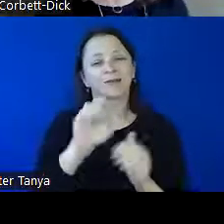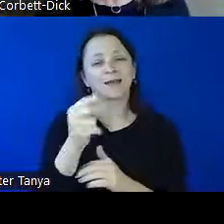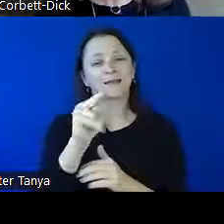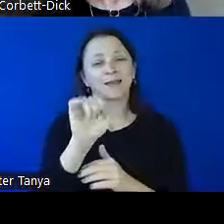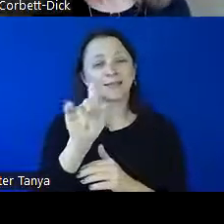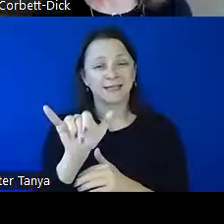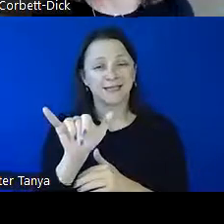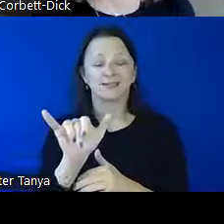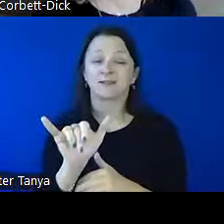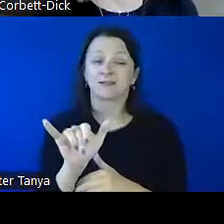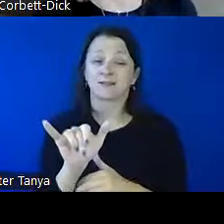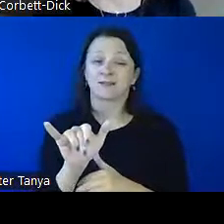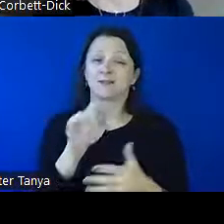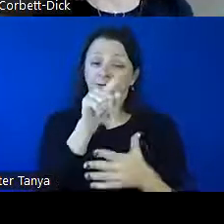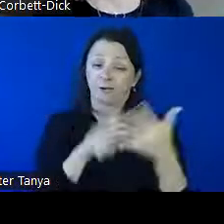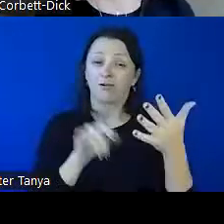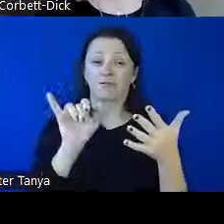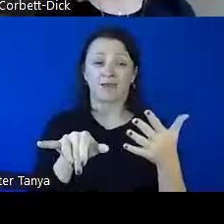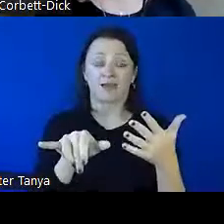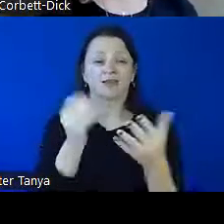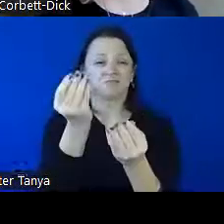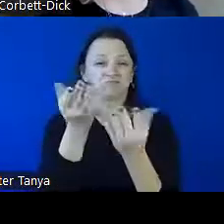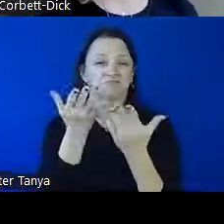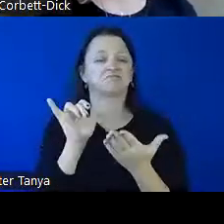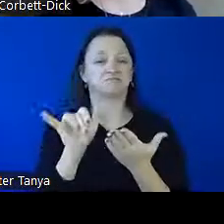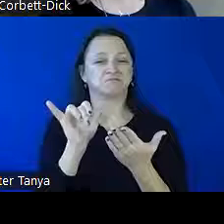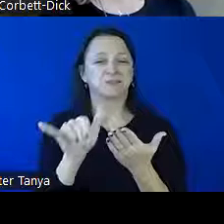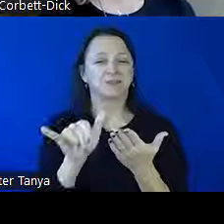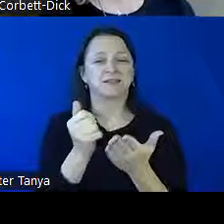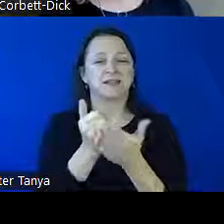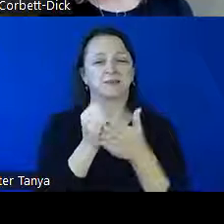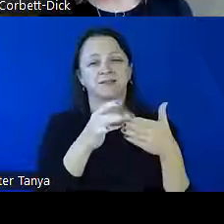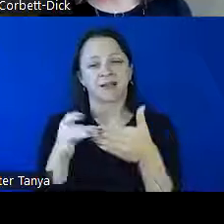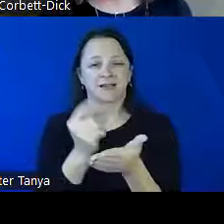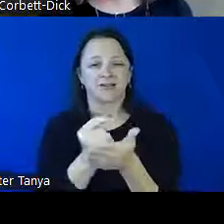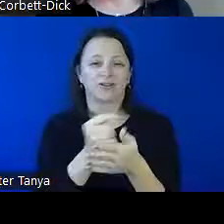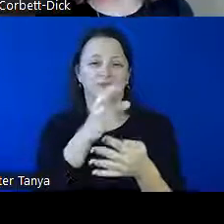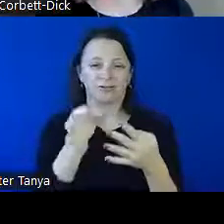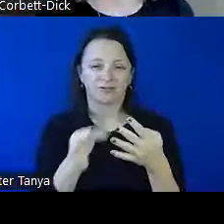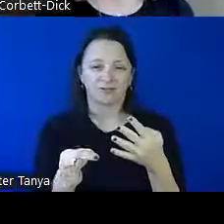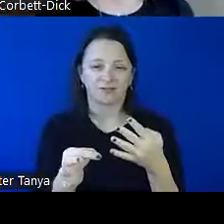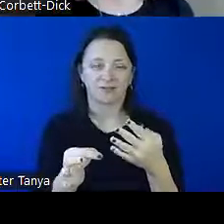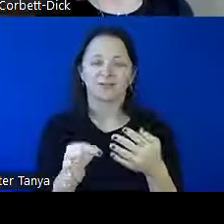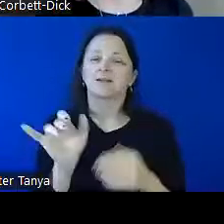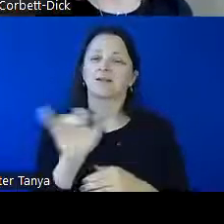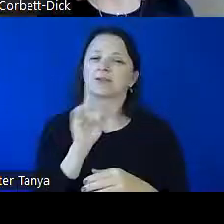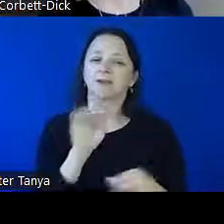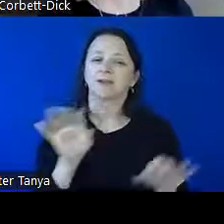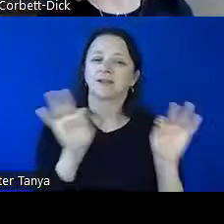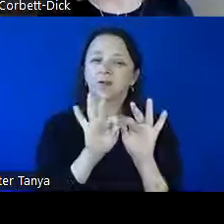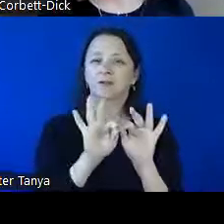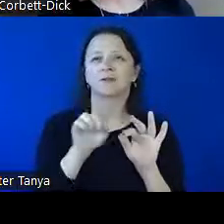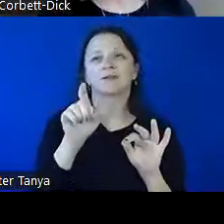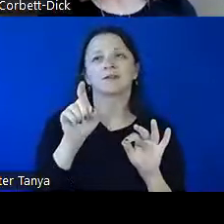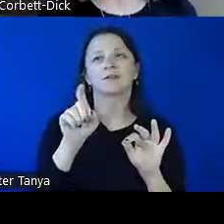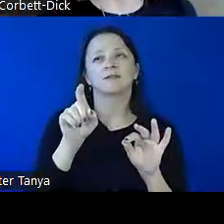times views and experiences of medications or treatments. And then it's really important when we think about children's behavior